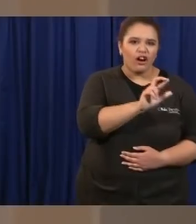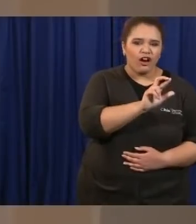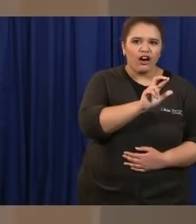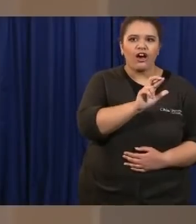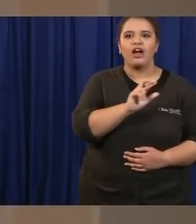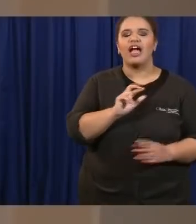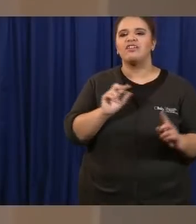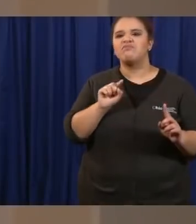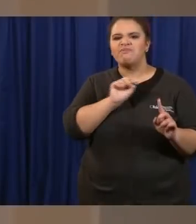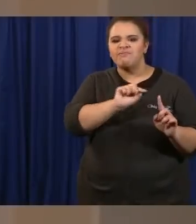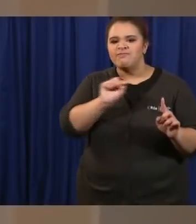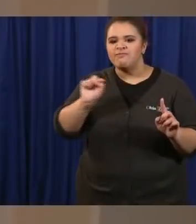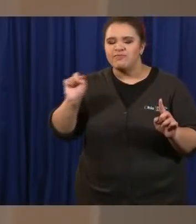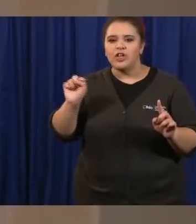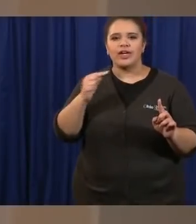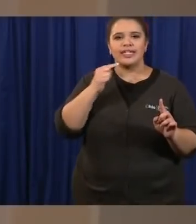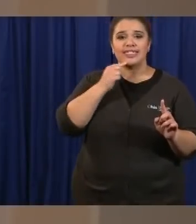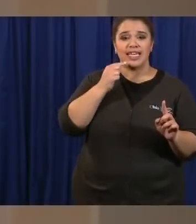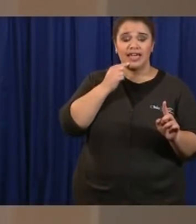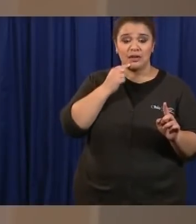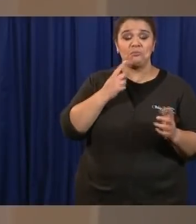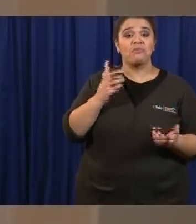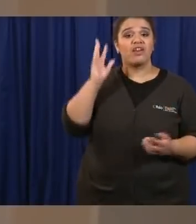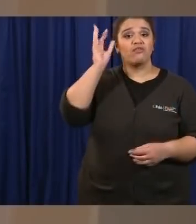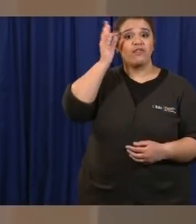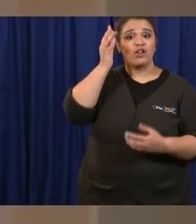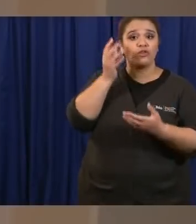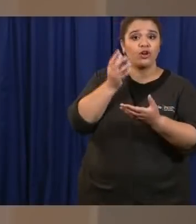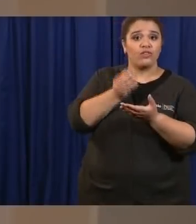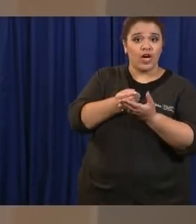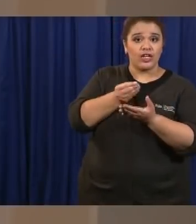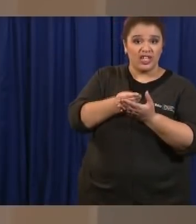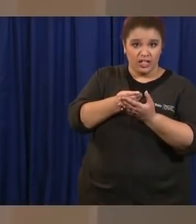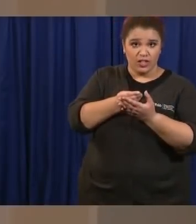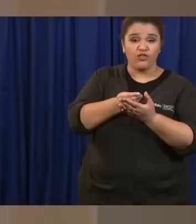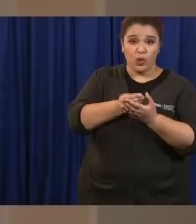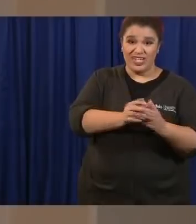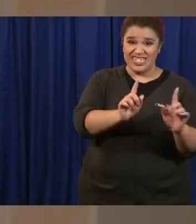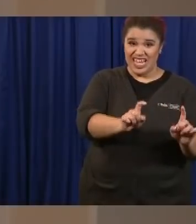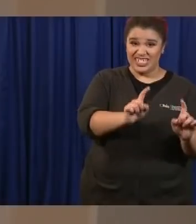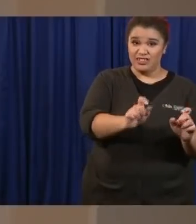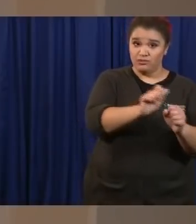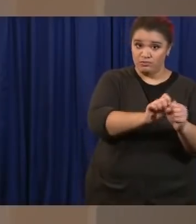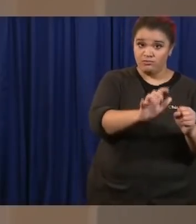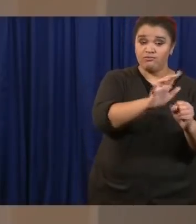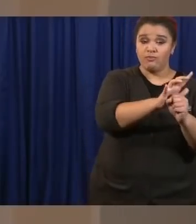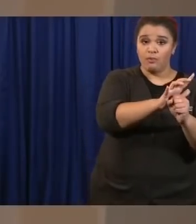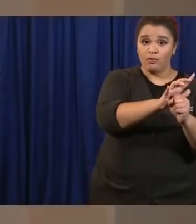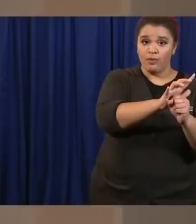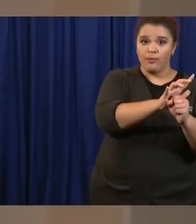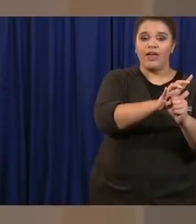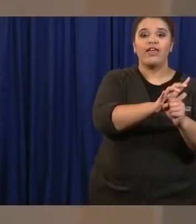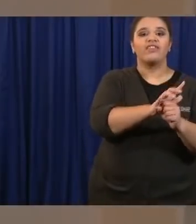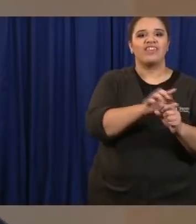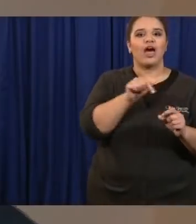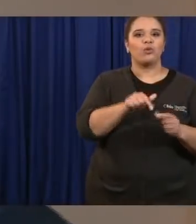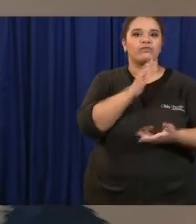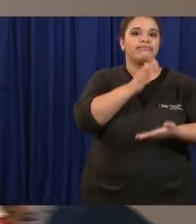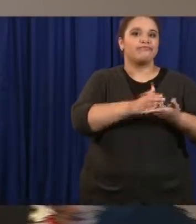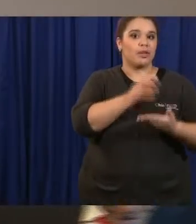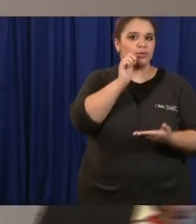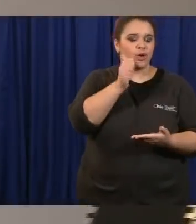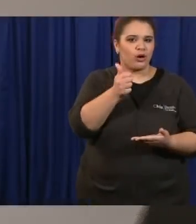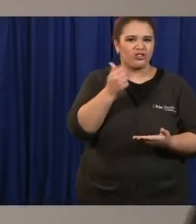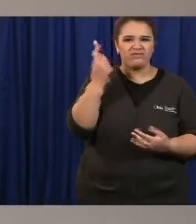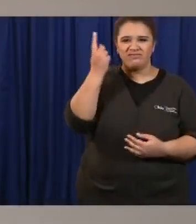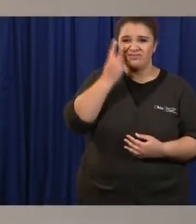for several dozen testing sites, COVID testing sites, is ending tomorrow, and I'm wondering how this is